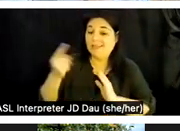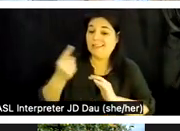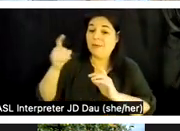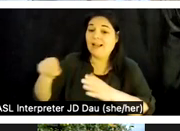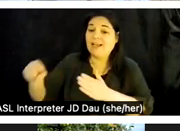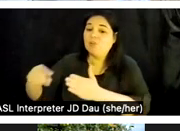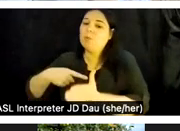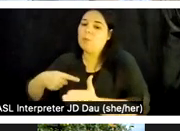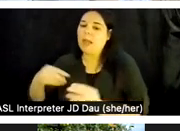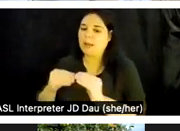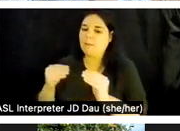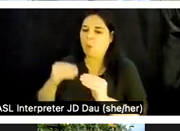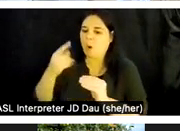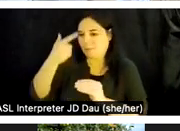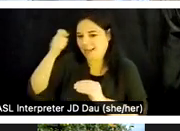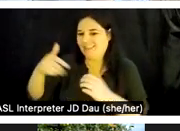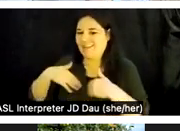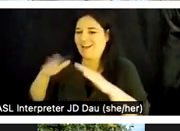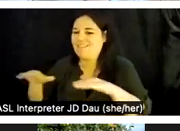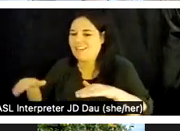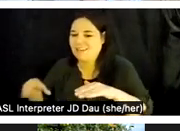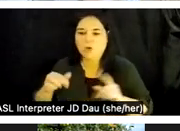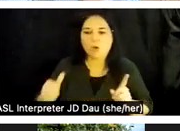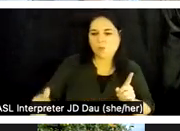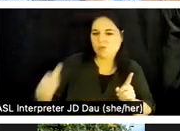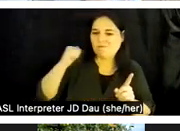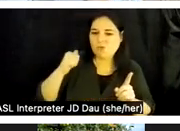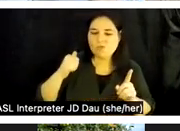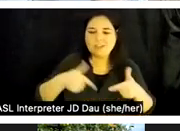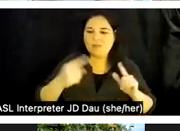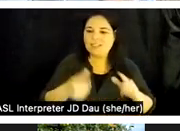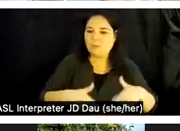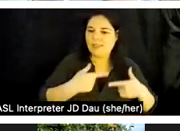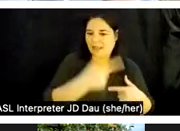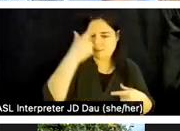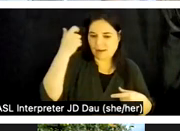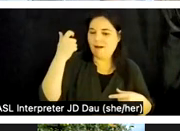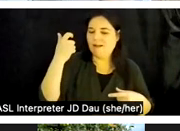they have kids, or refusing to rent to someone because they're Muslim.